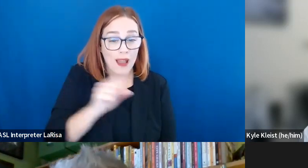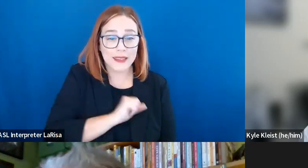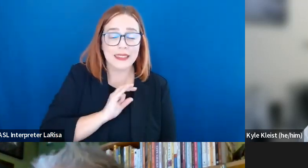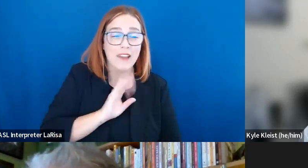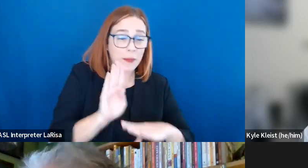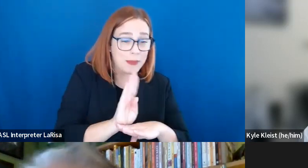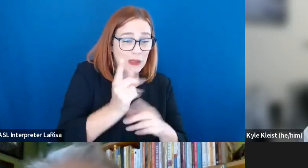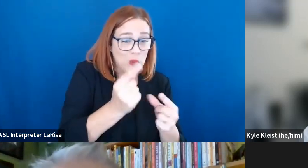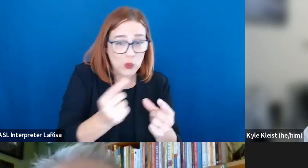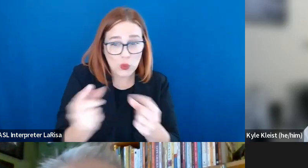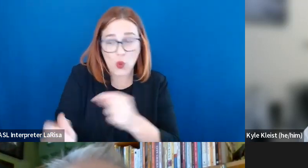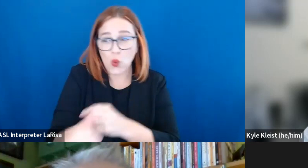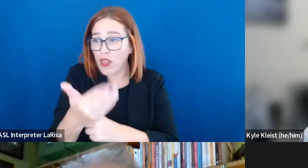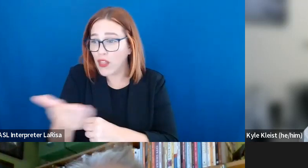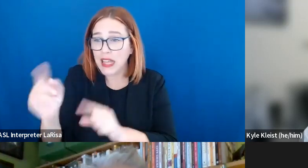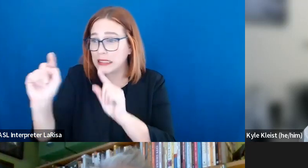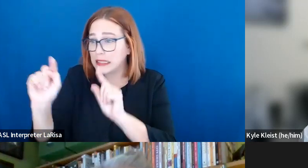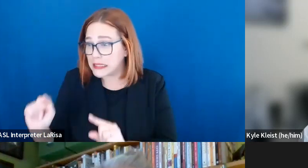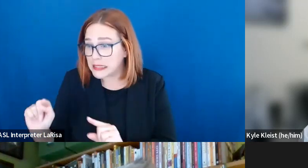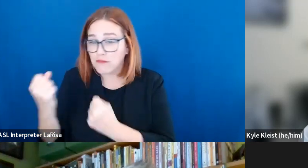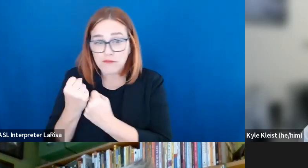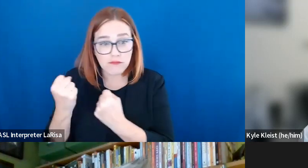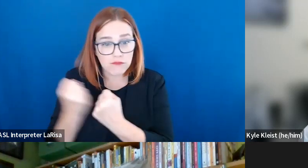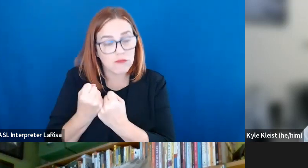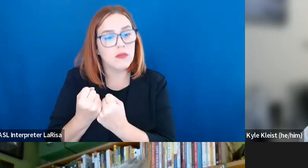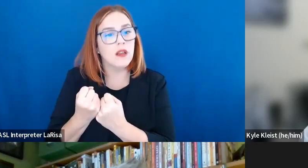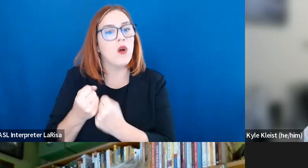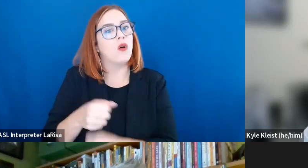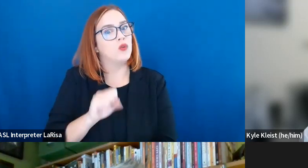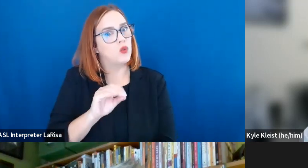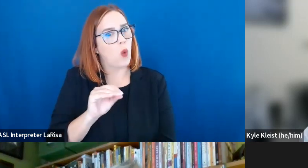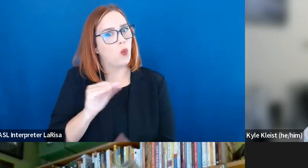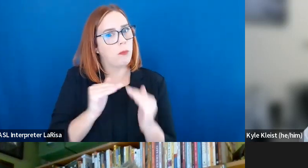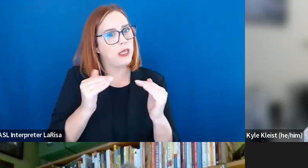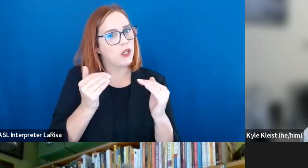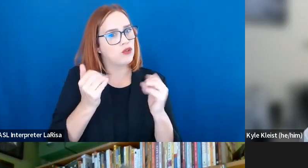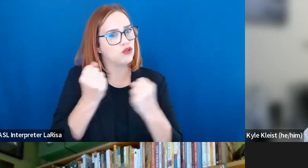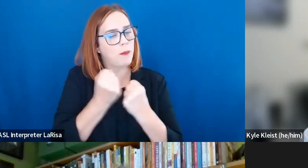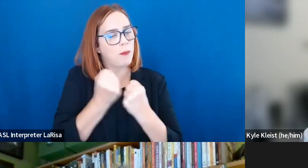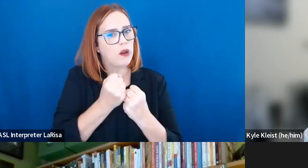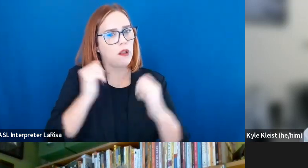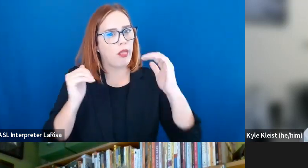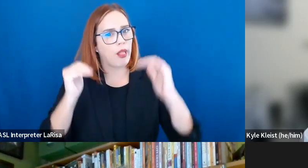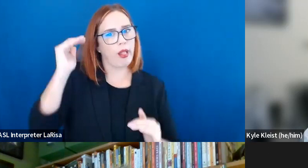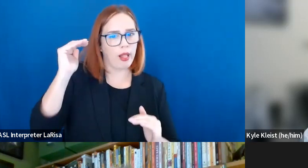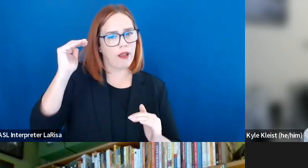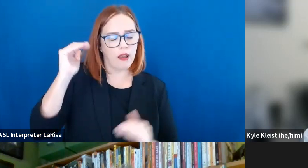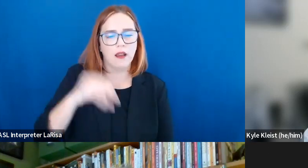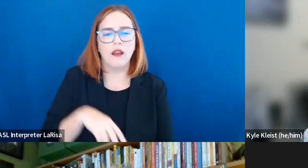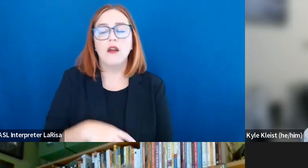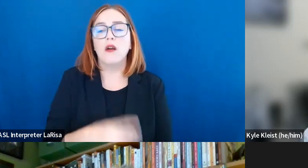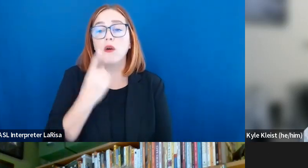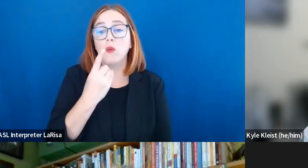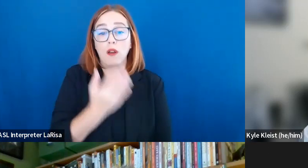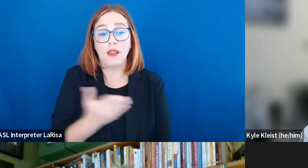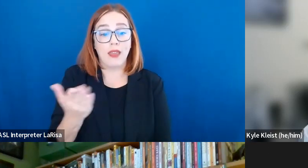and we started to do other things. So one of the things that came out of our recent 3-year strategic